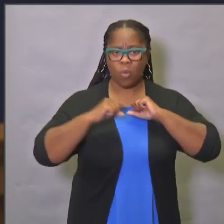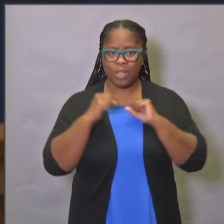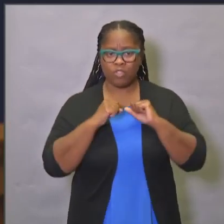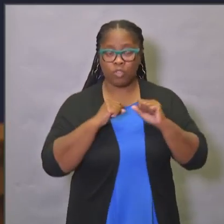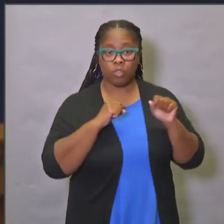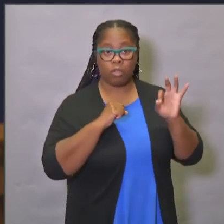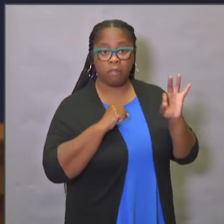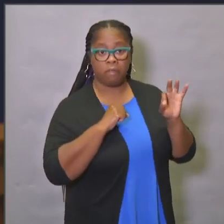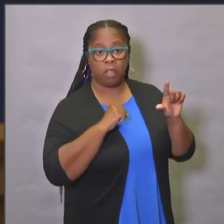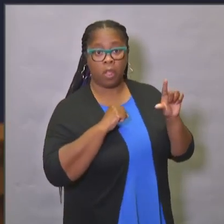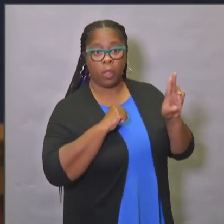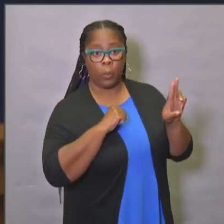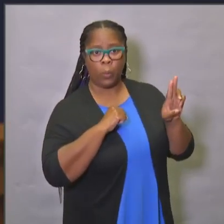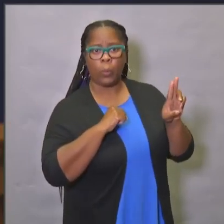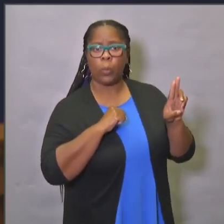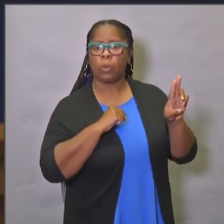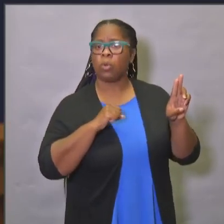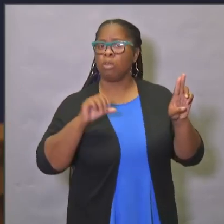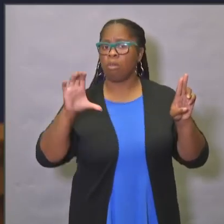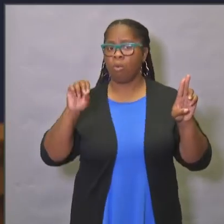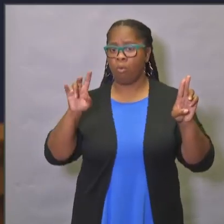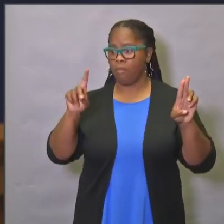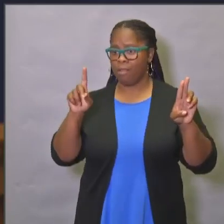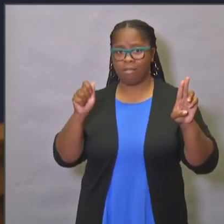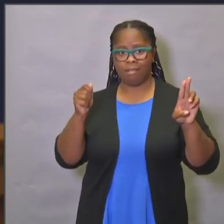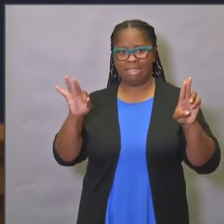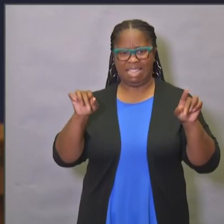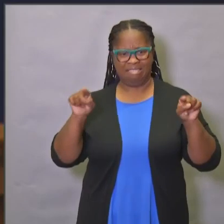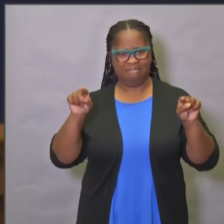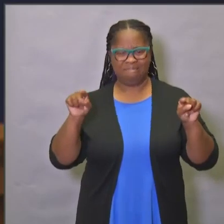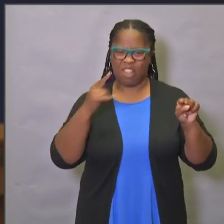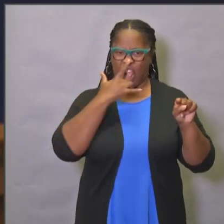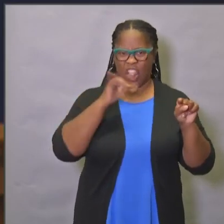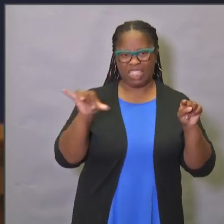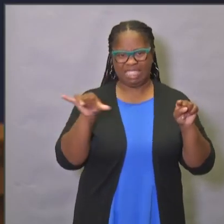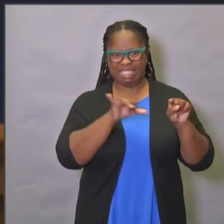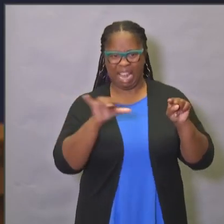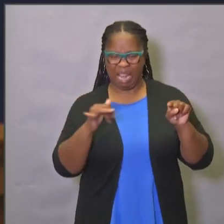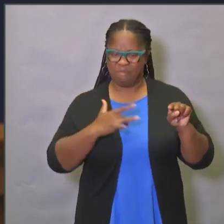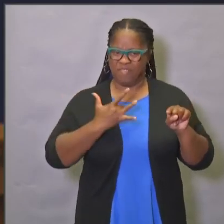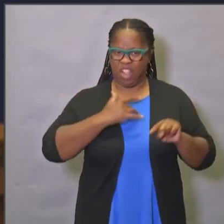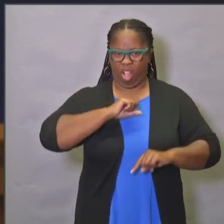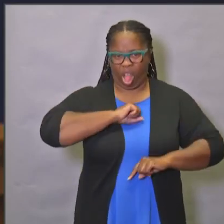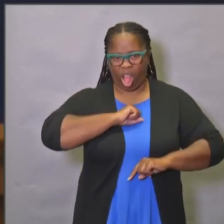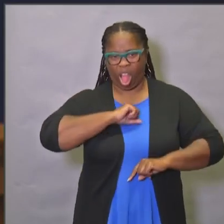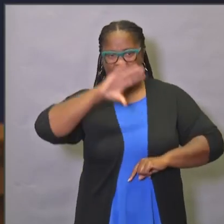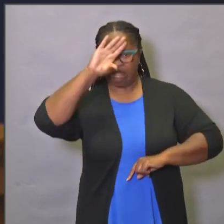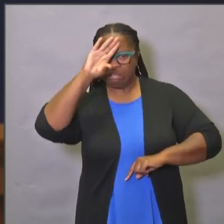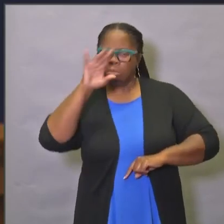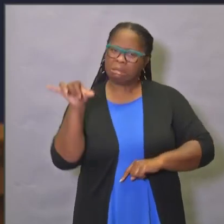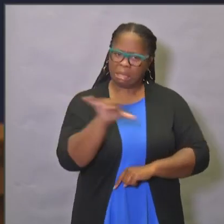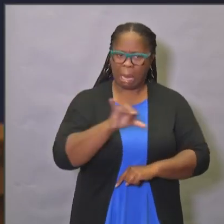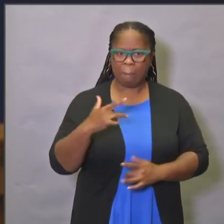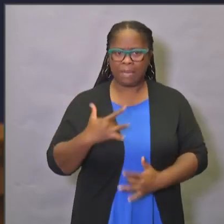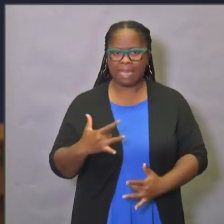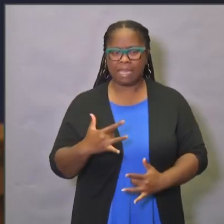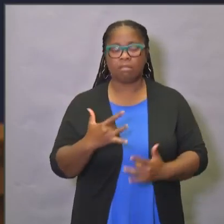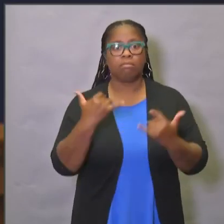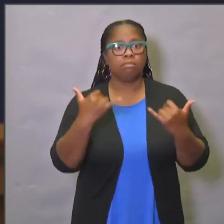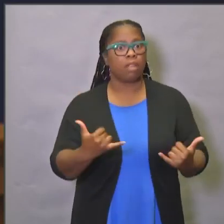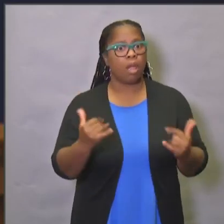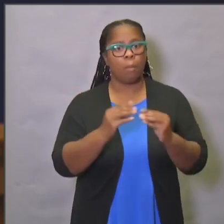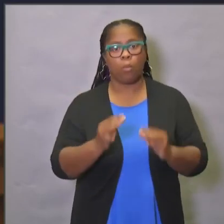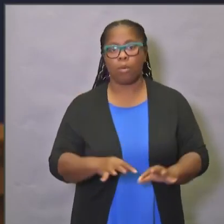flu have major overlap with symptoms of COVID-19. It is important now more than ever for residents to get their